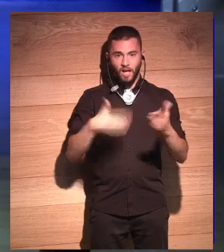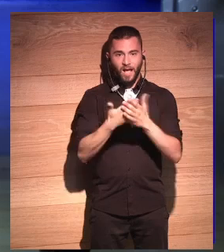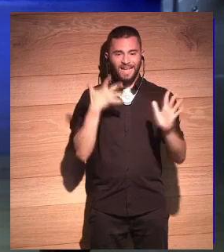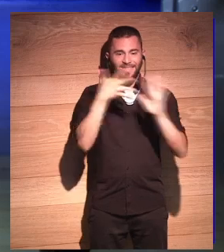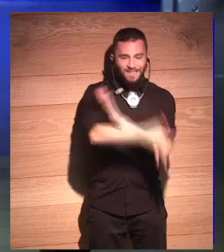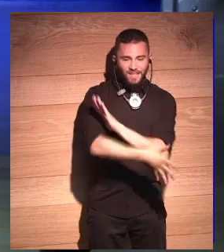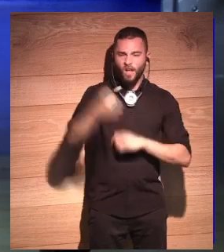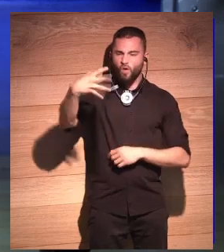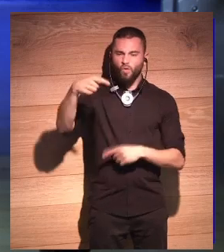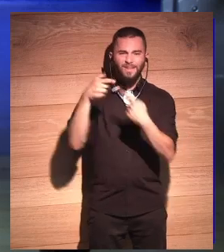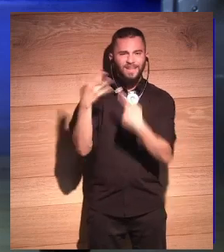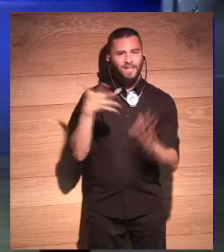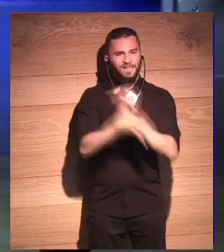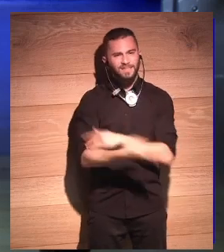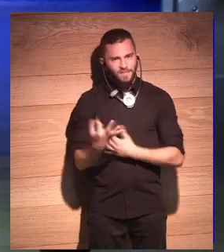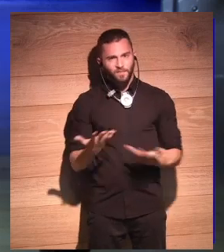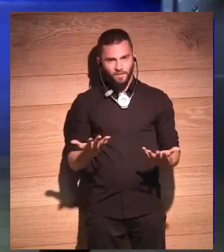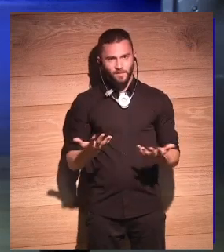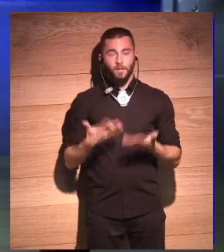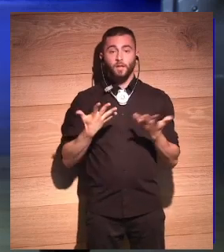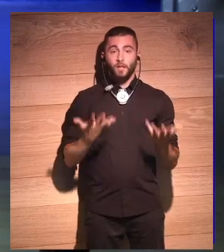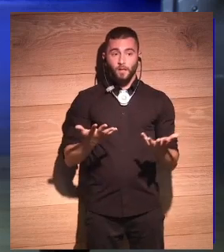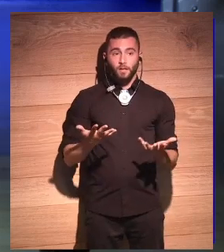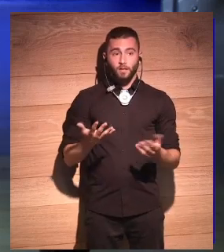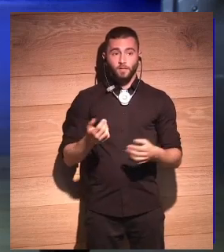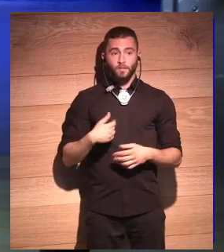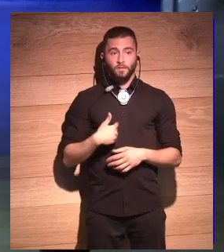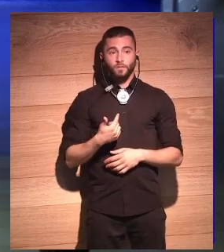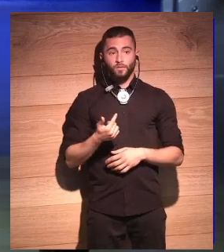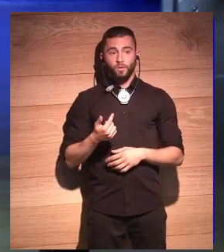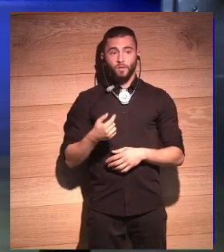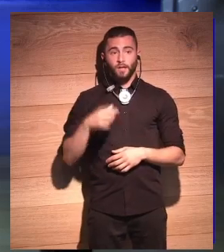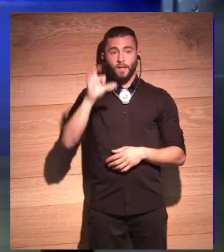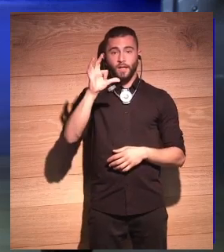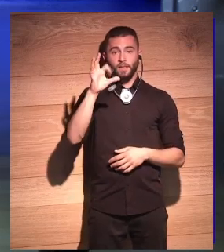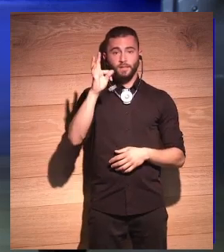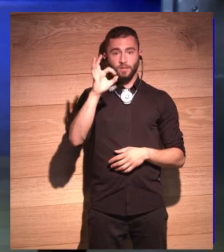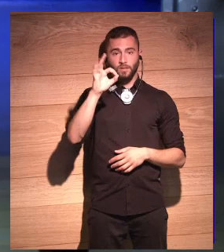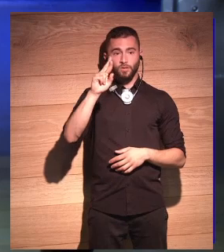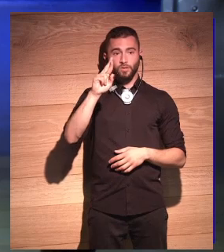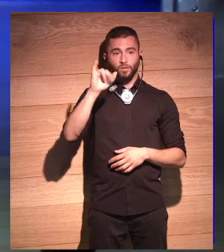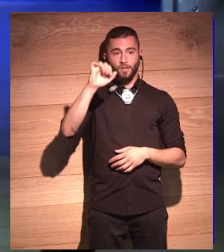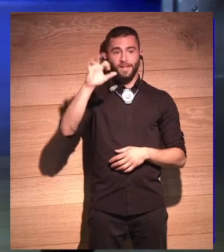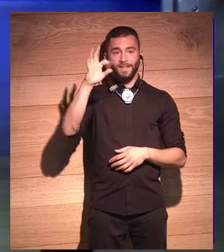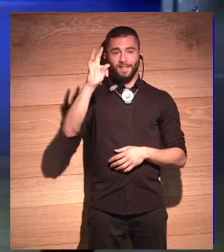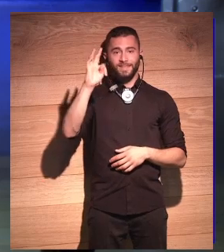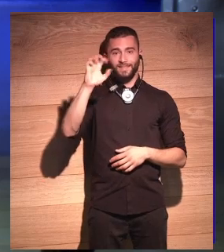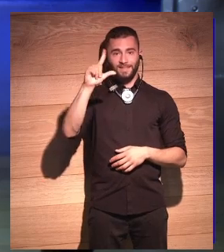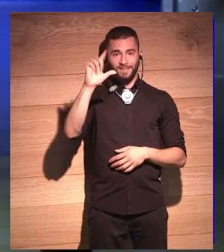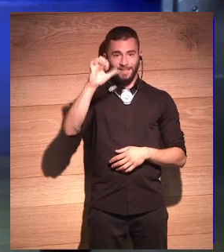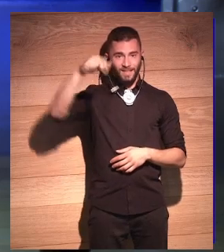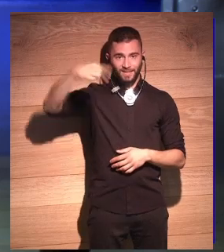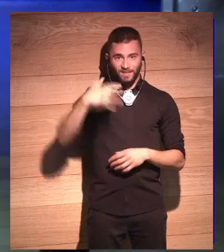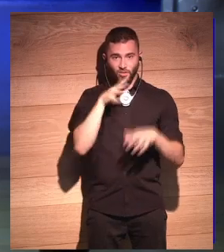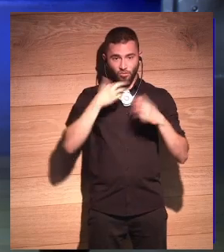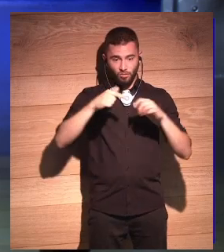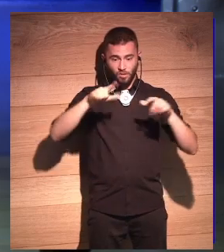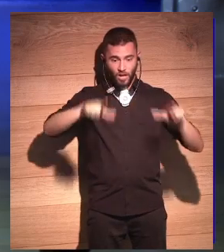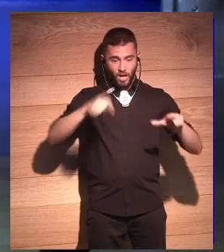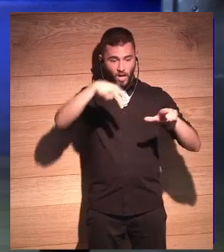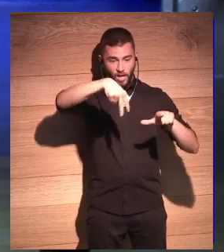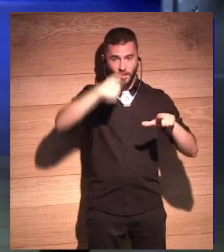say that we're not doing storytelling anymore. I'm standing on stage telling you a story. You are listening. You're passive,